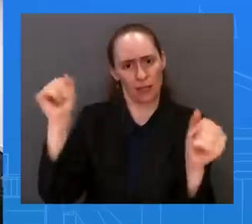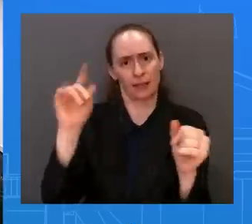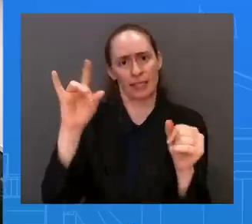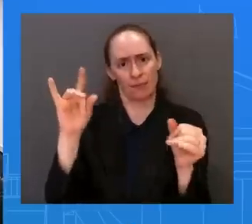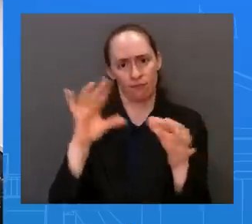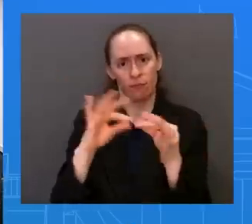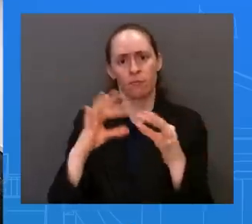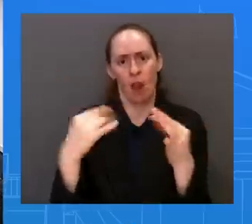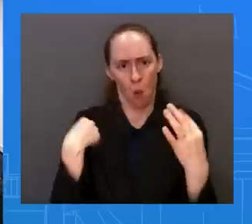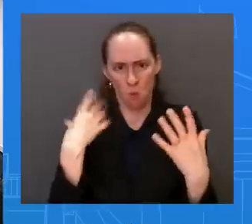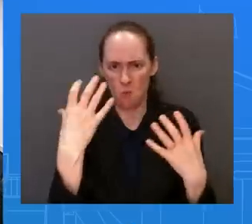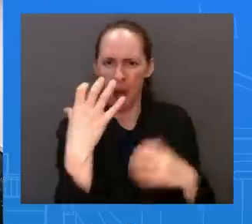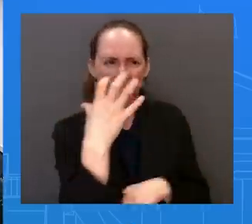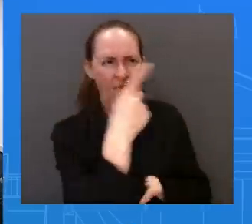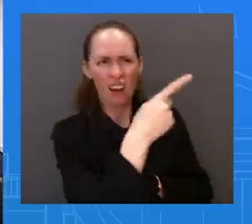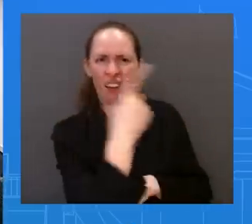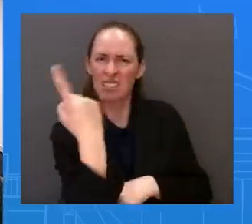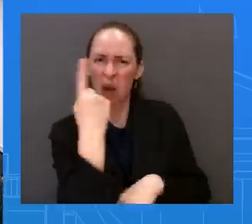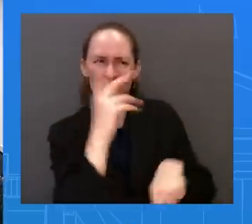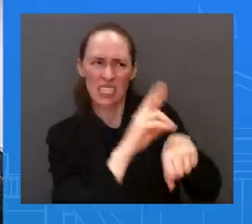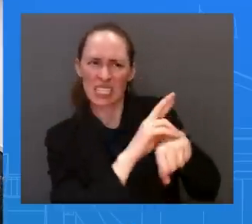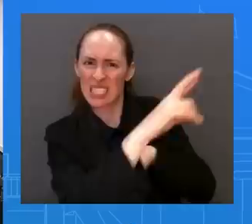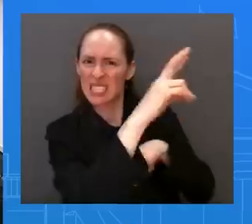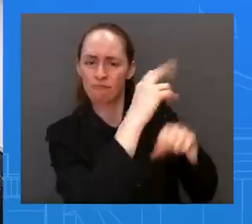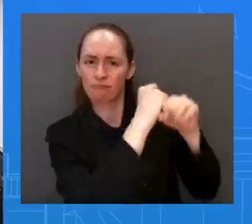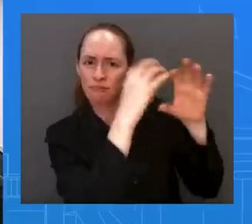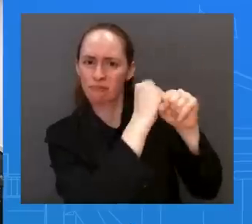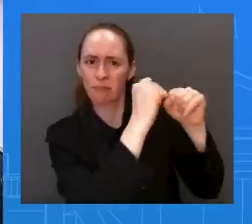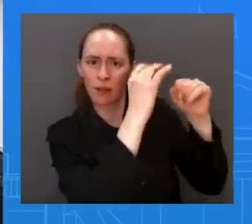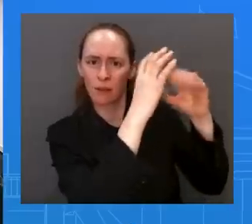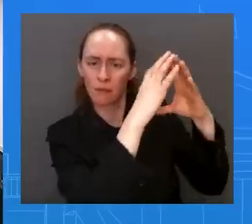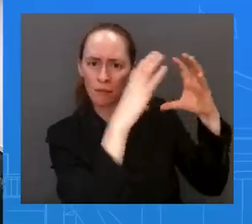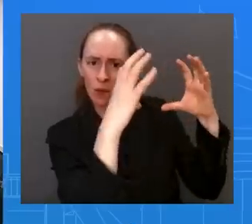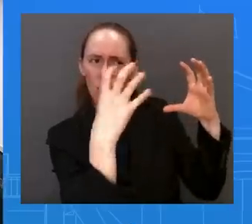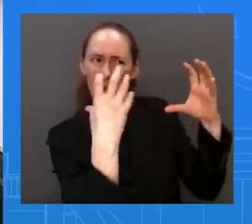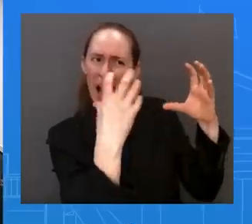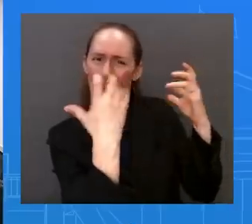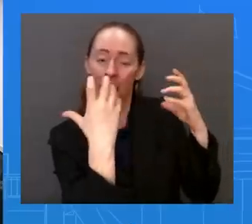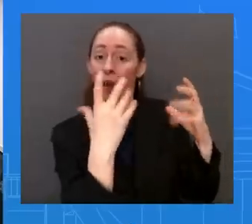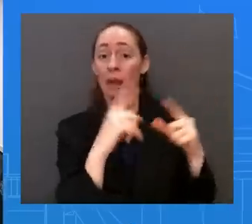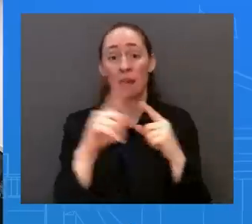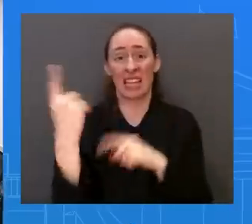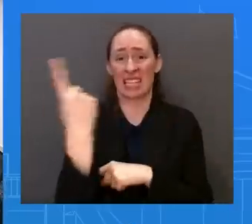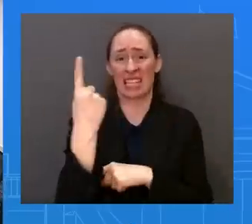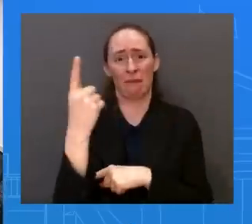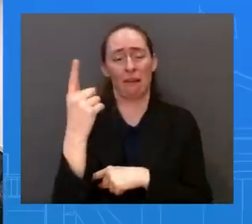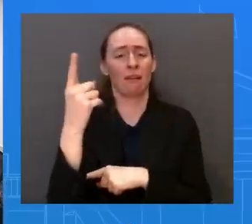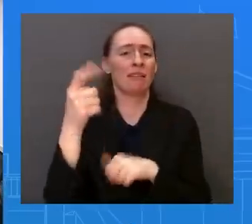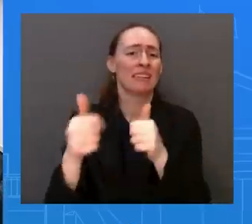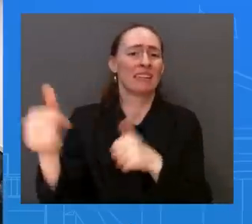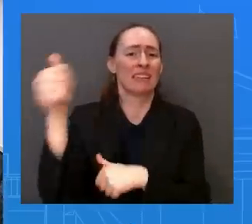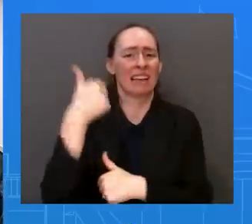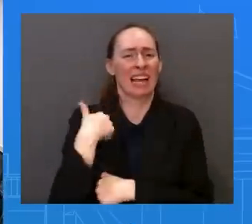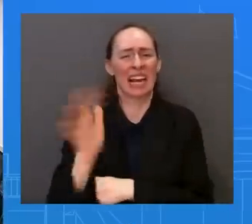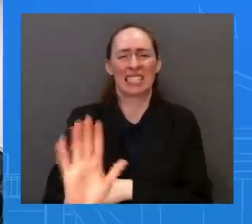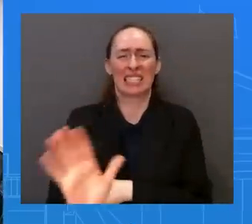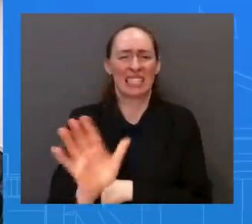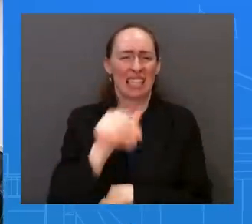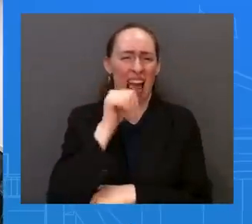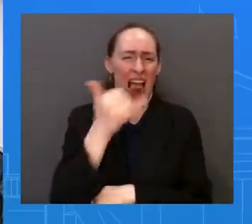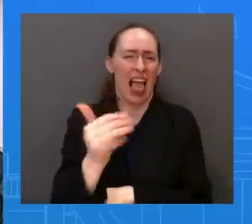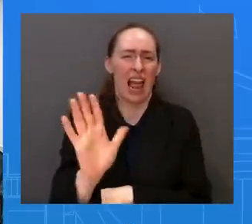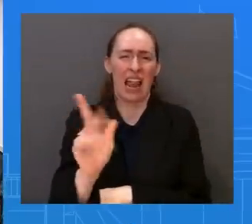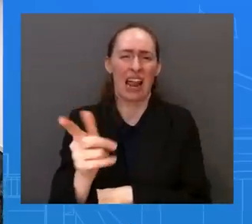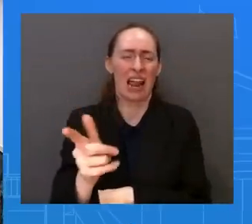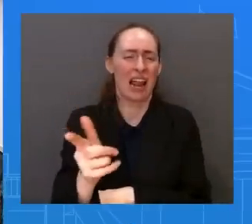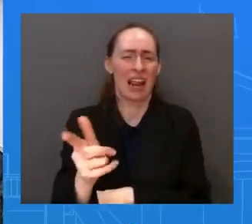leaders suggested wait. Was that a reflection, perhaps, in frustration in terms of the political attacks you guys have gotten from Republicans who said this should have happened on the front